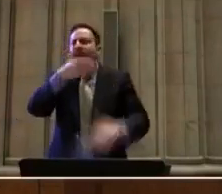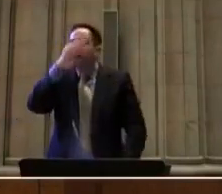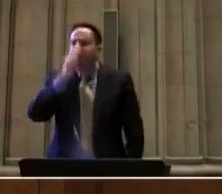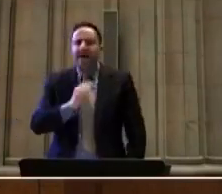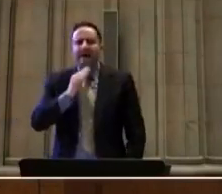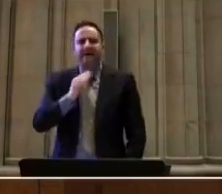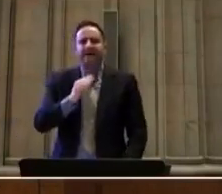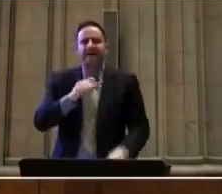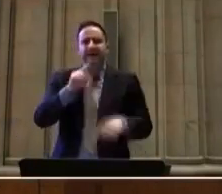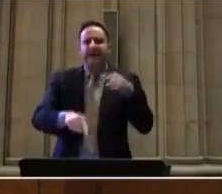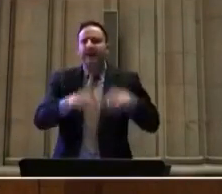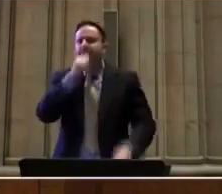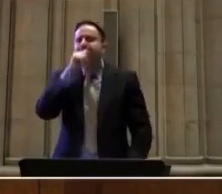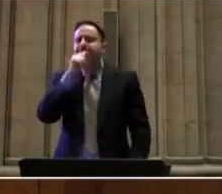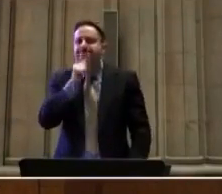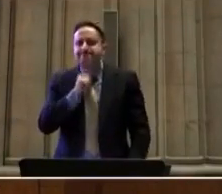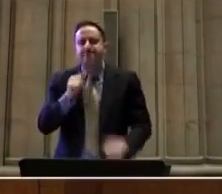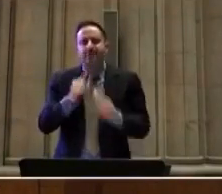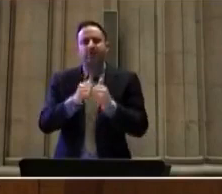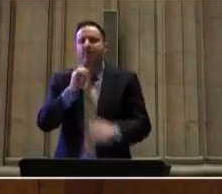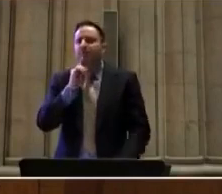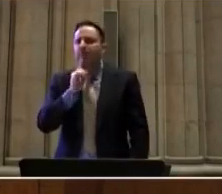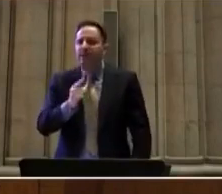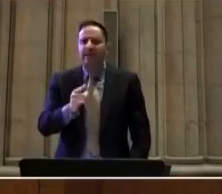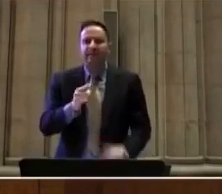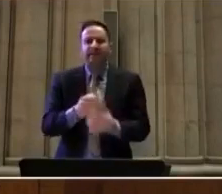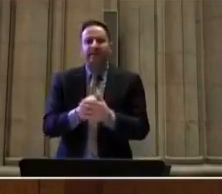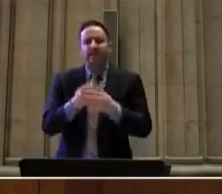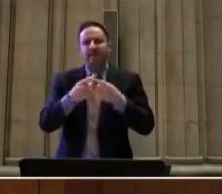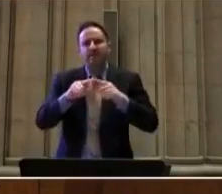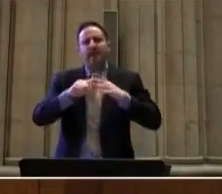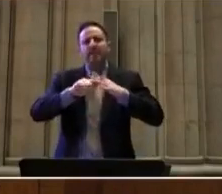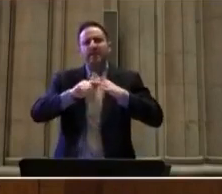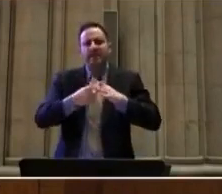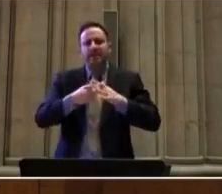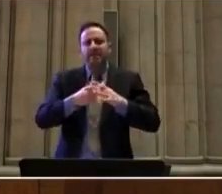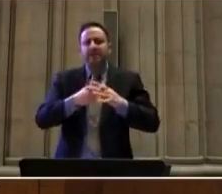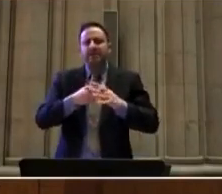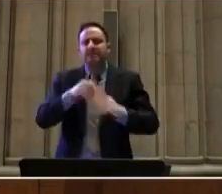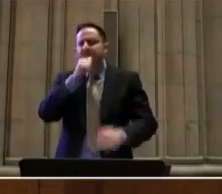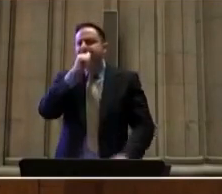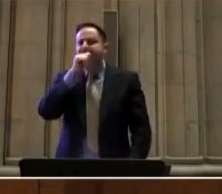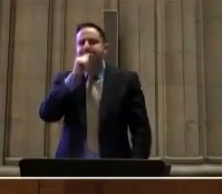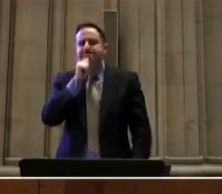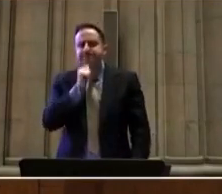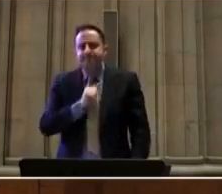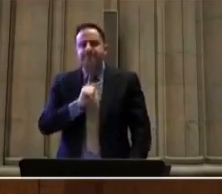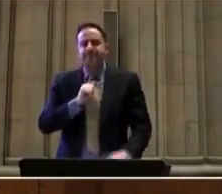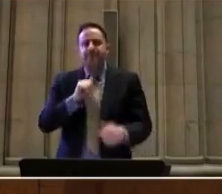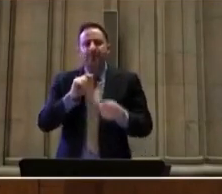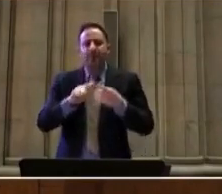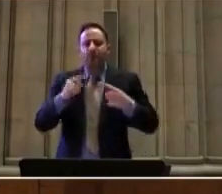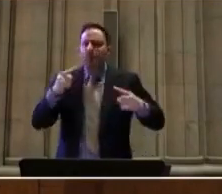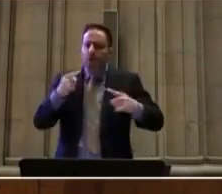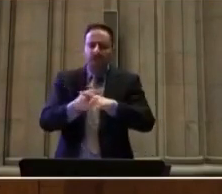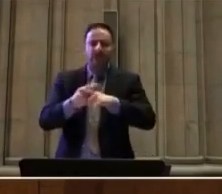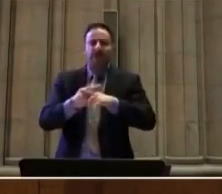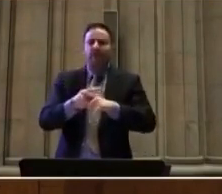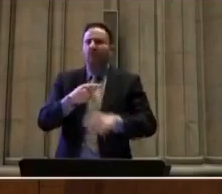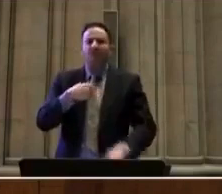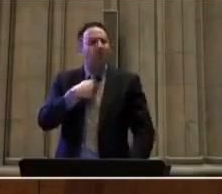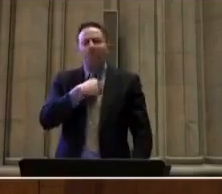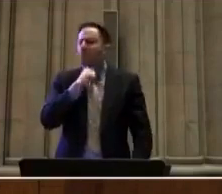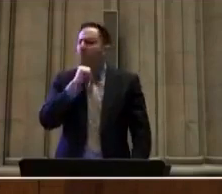no longer put up with reality as it is, but begin to suffer under it, to contradict it. We